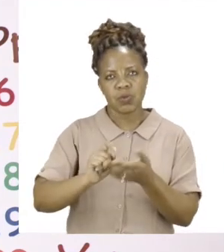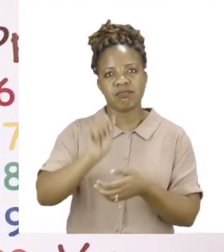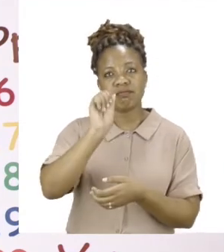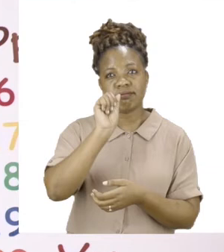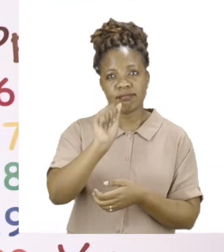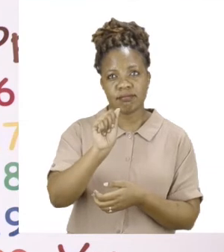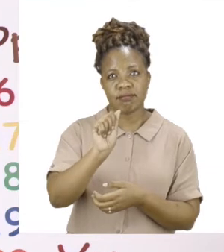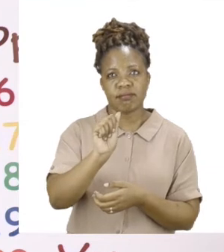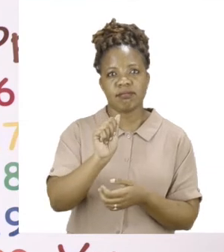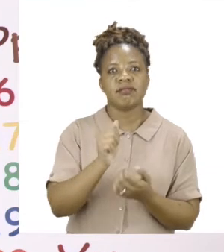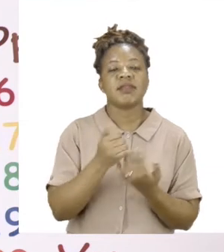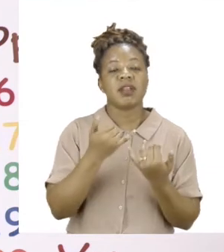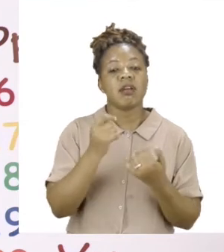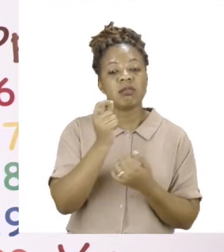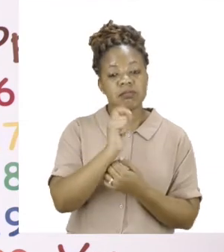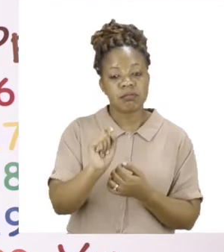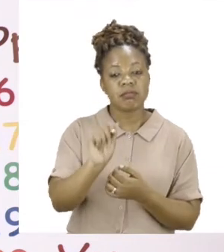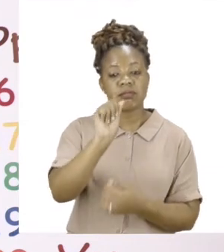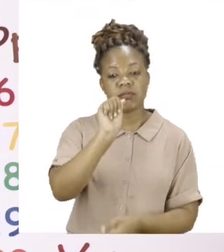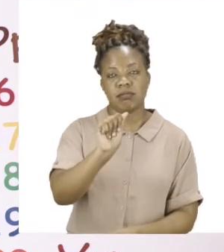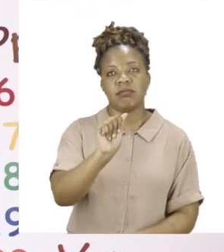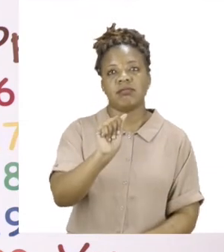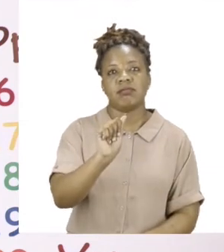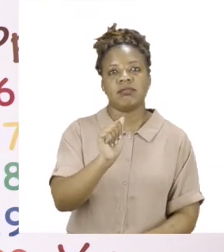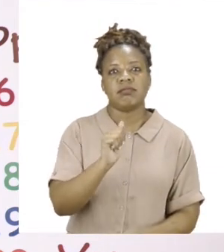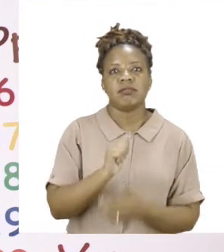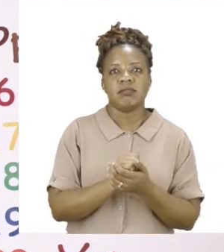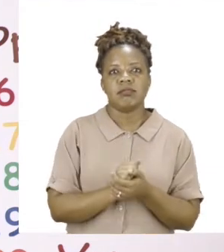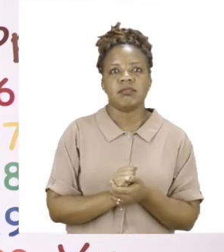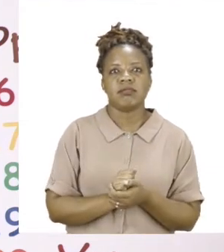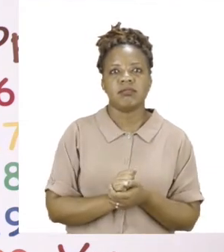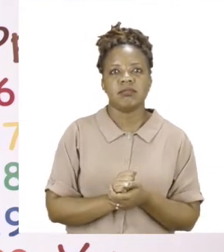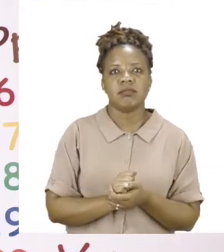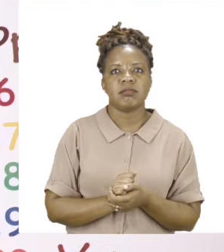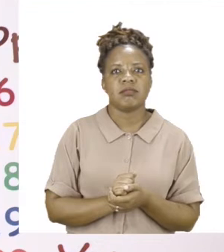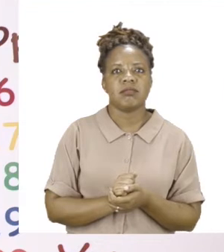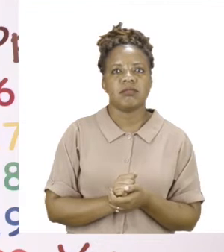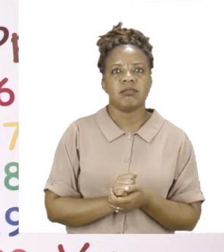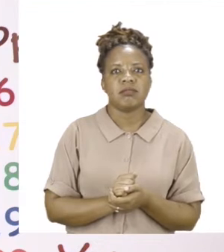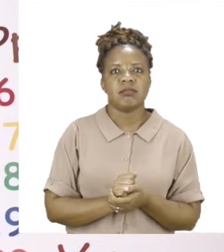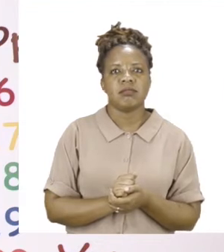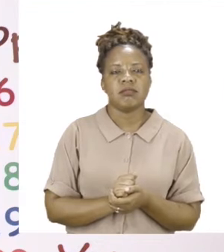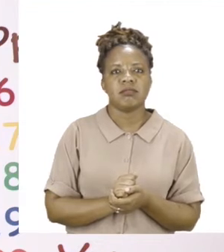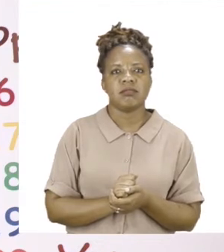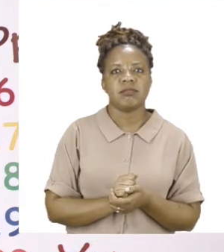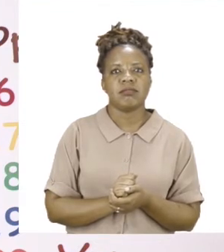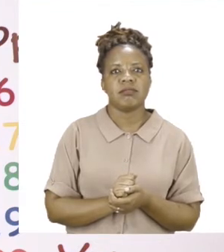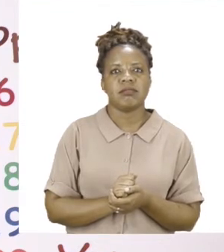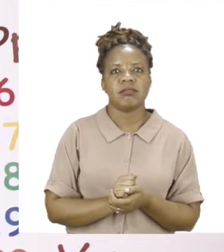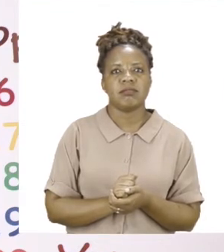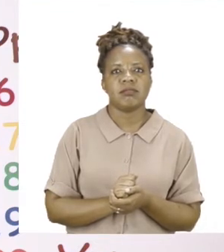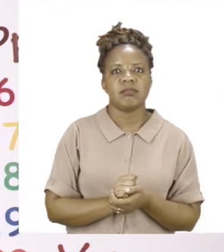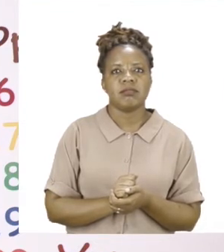we're going to put the word a and cross it out here. A what? That's the question